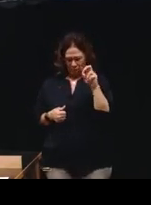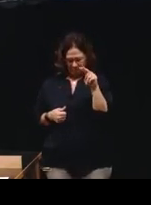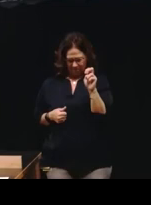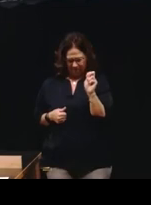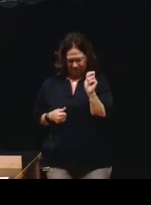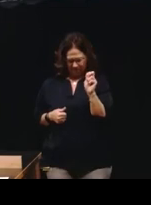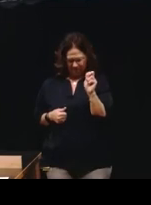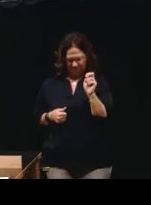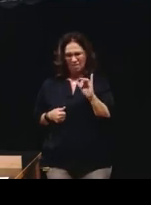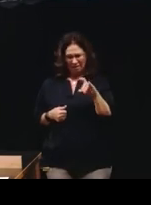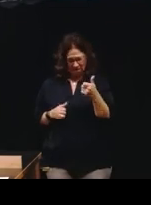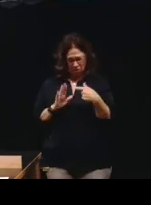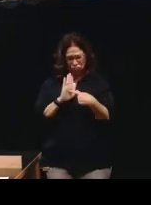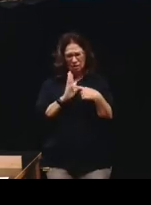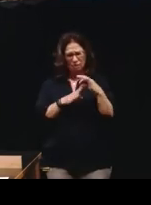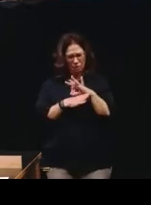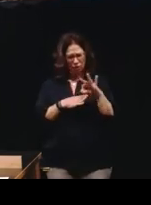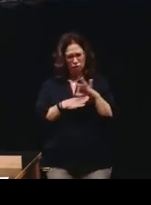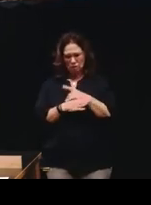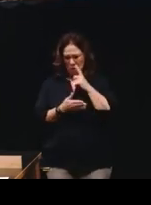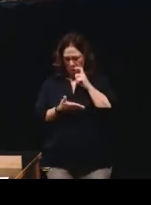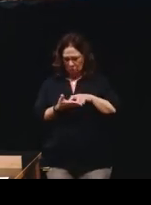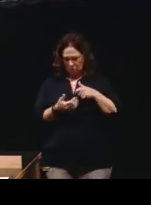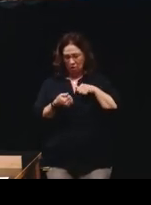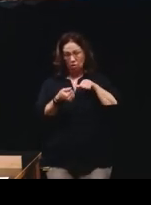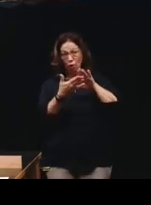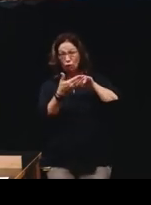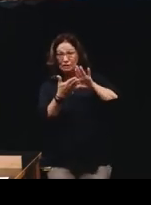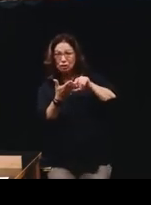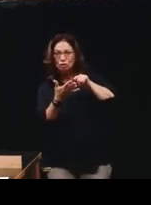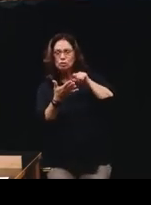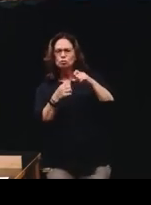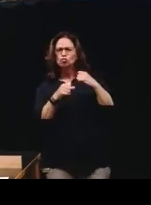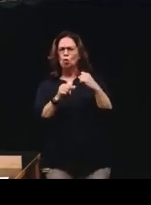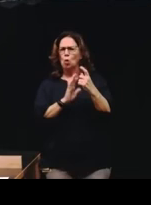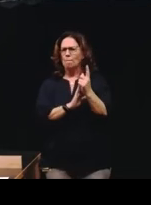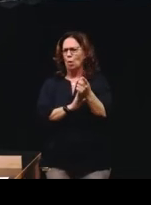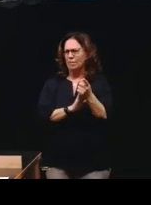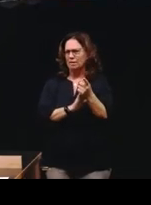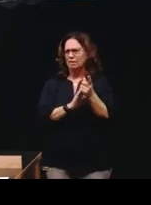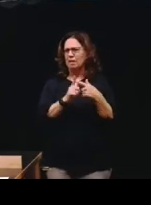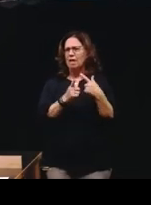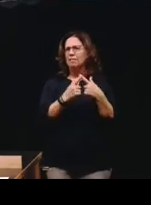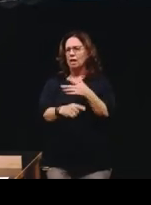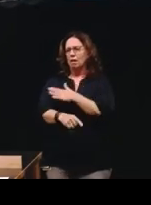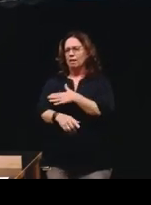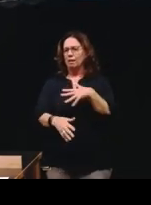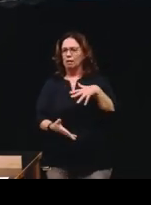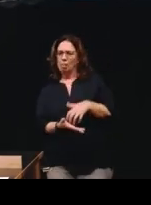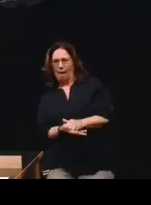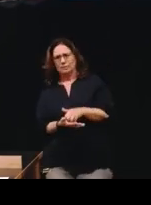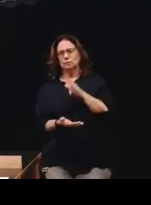functional weakness, which is the notion that on confrontation testing, they're strong for a moment before their limb collapses